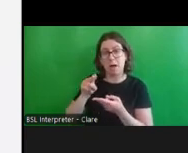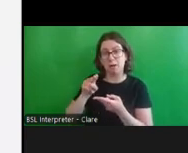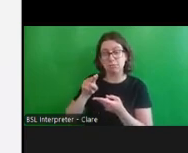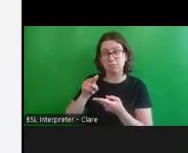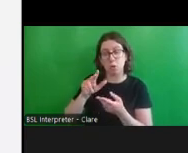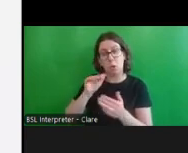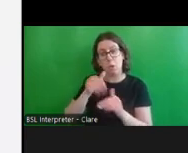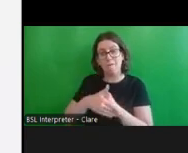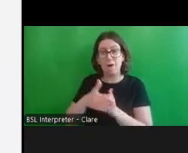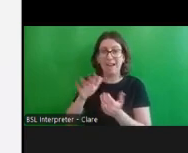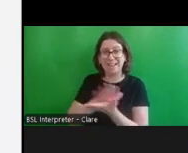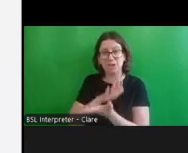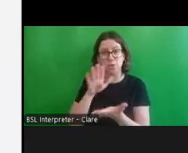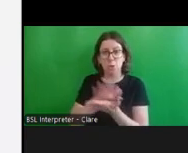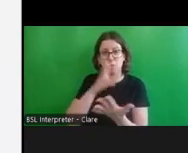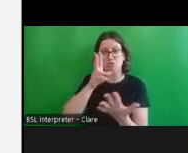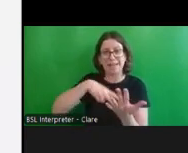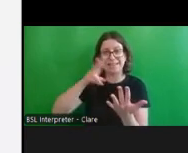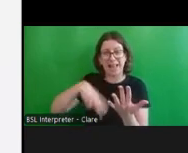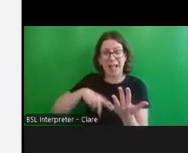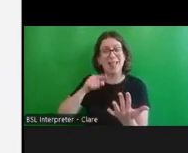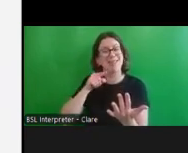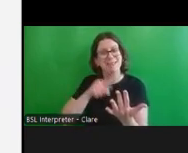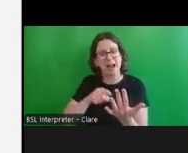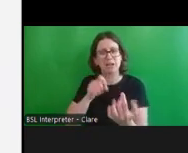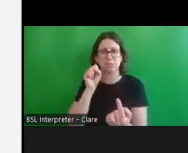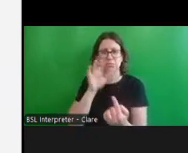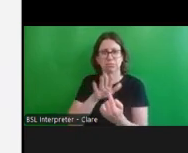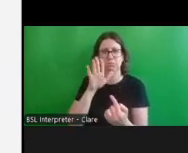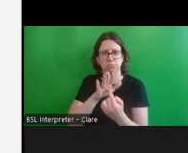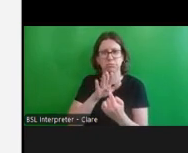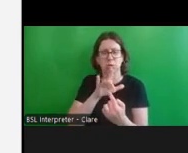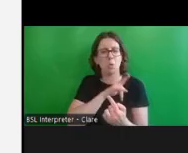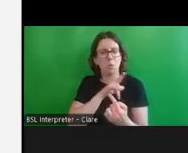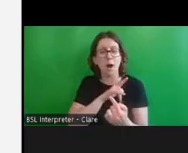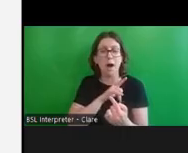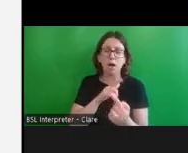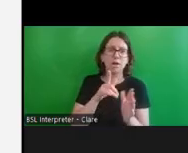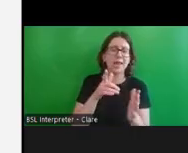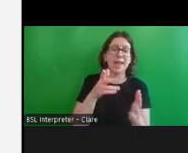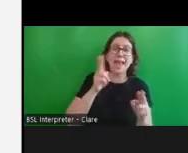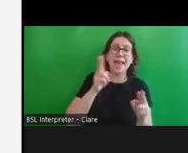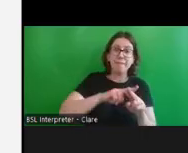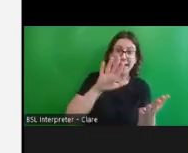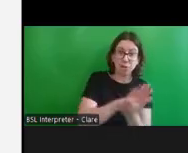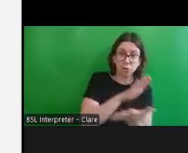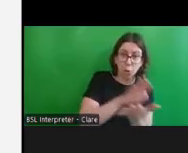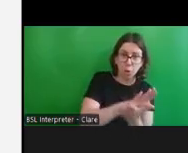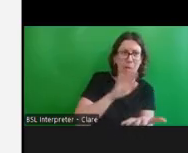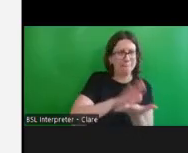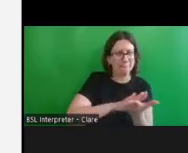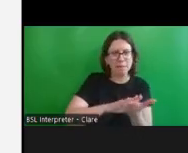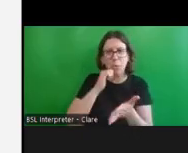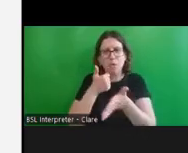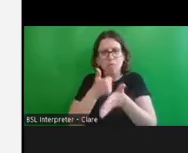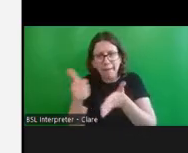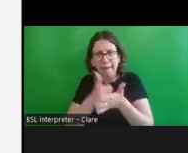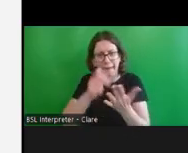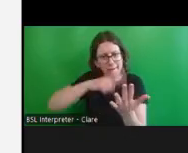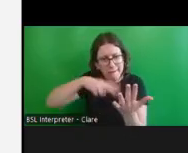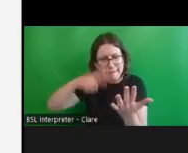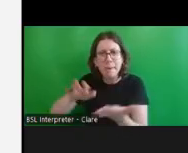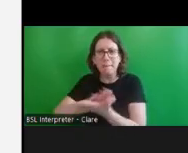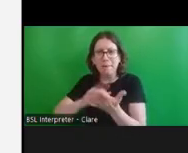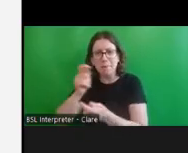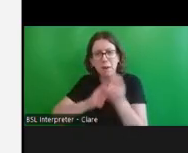enjoyment of reading. And that really matters because we know that enjoyment leads to frequency, leads to ability, leads